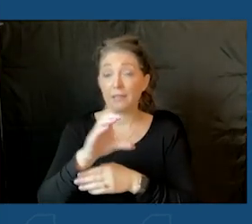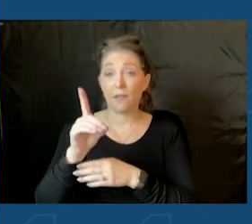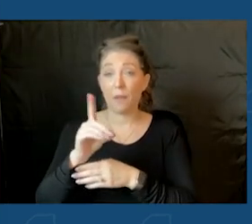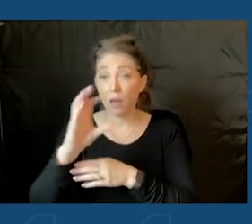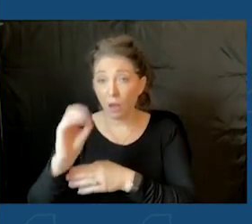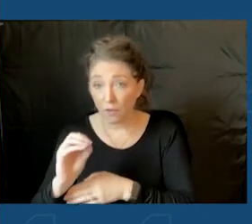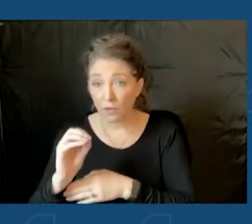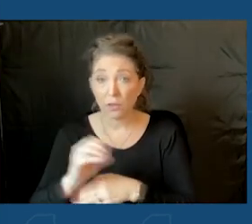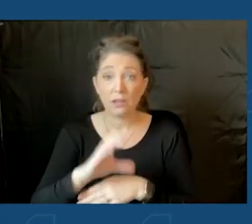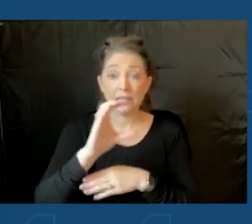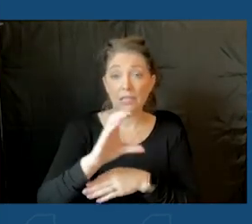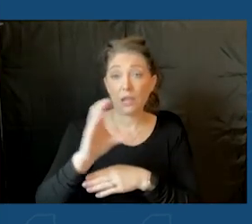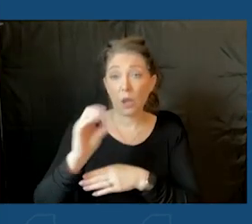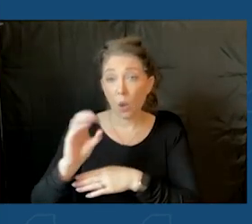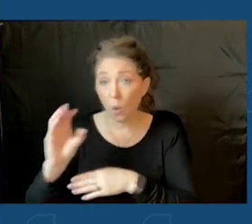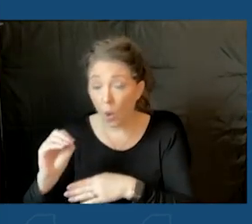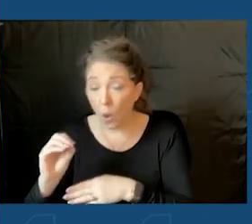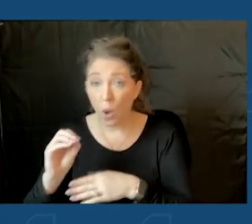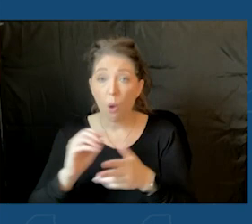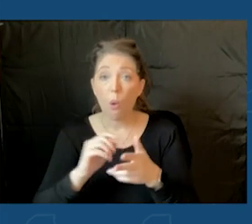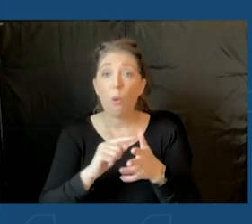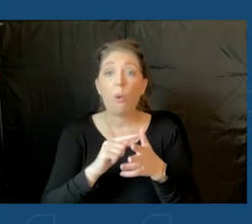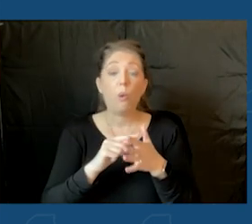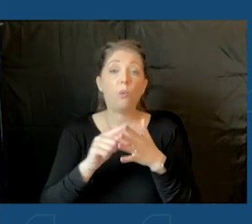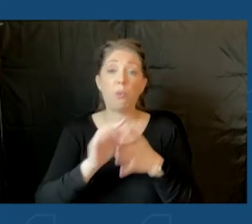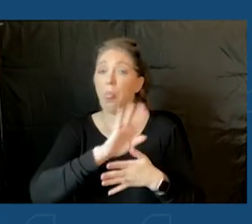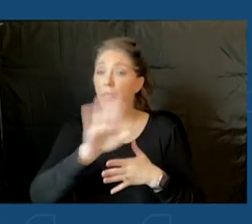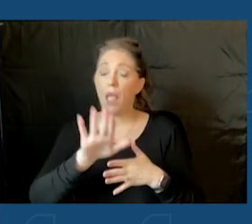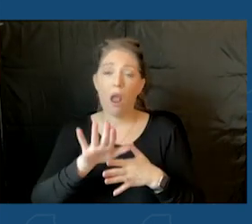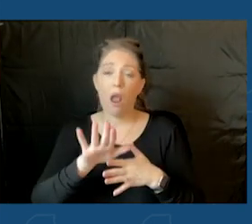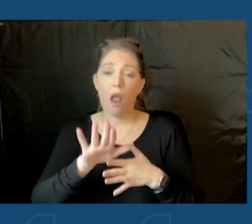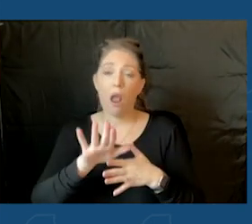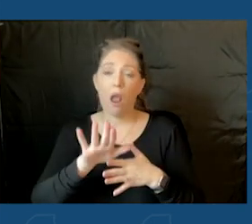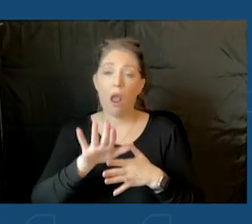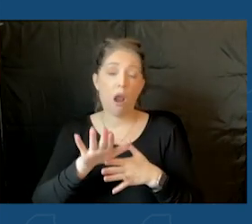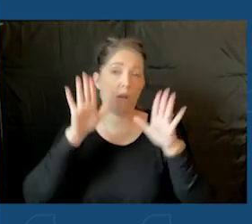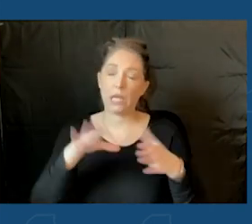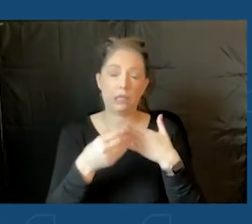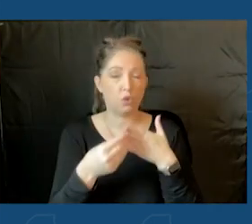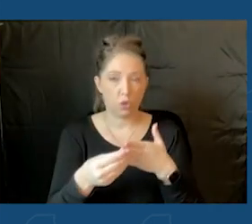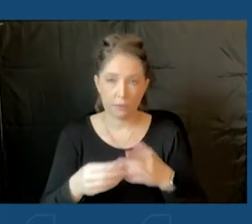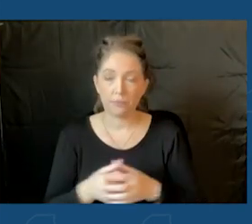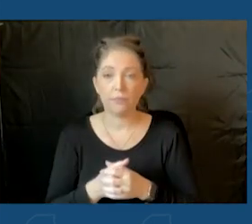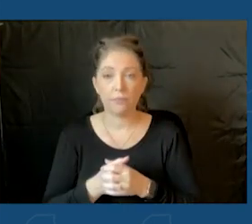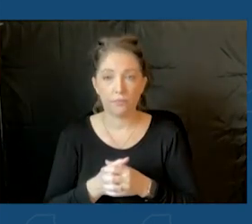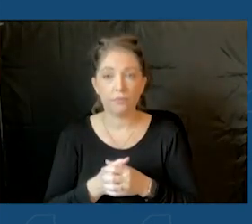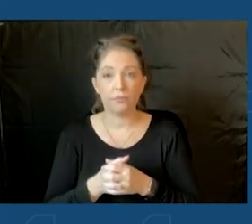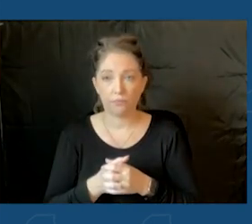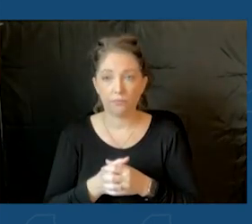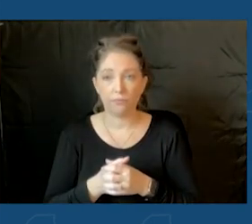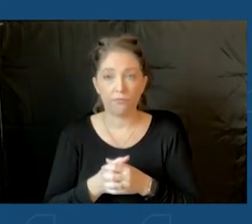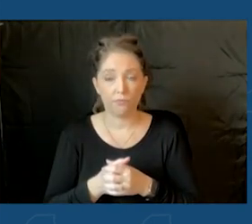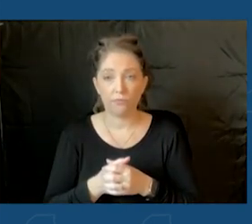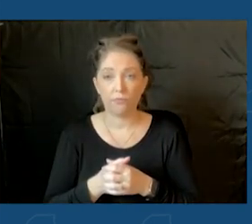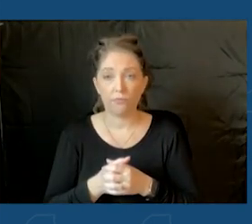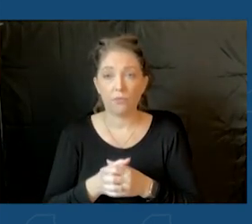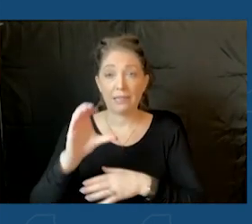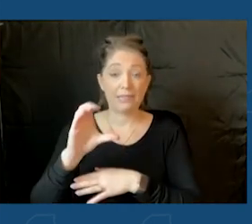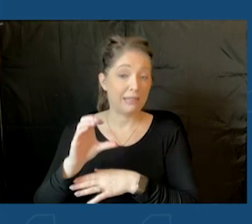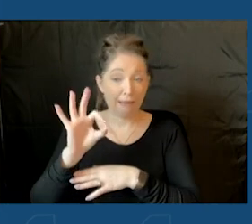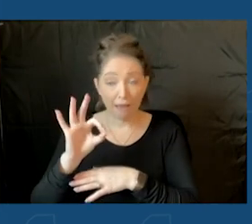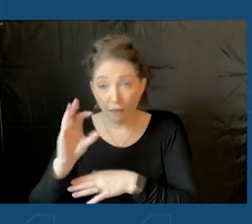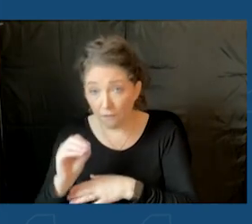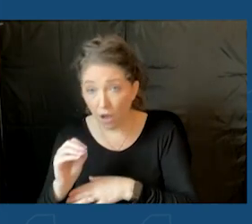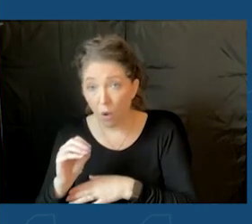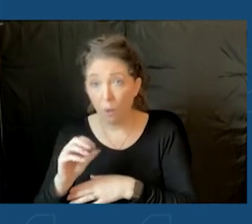Operating Officer Huntley Lawrence, for their remarkable leadership. And extraordinary efforts by CFO Libby